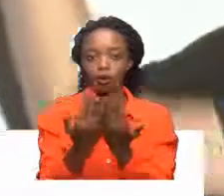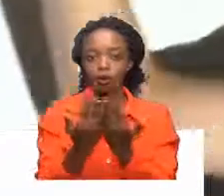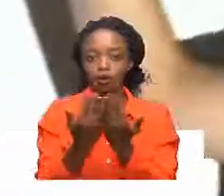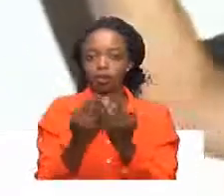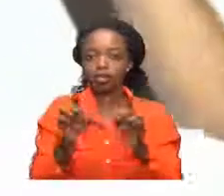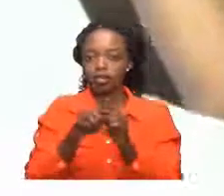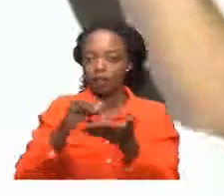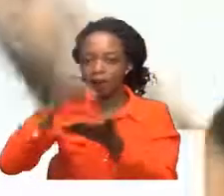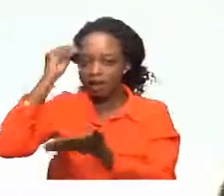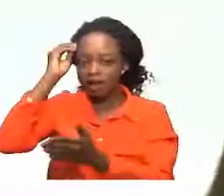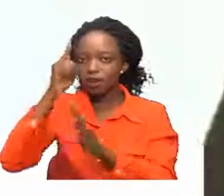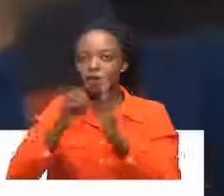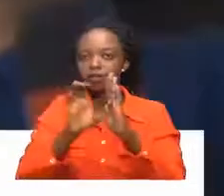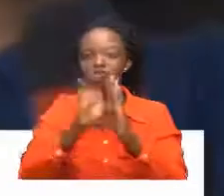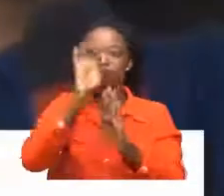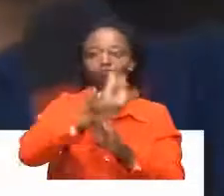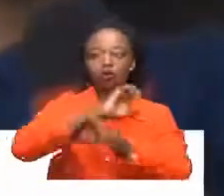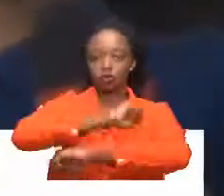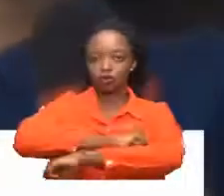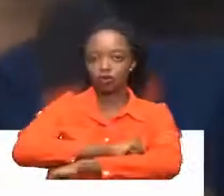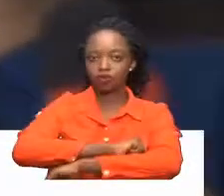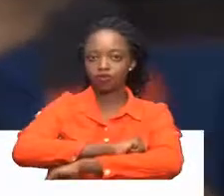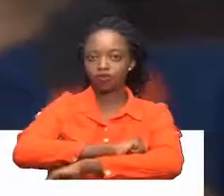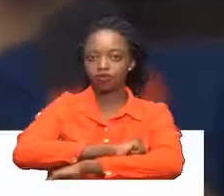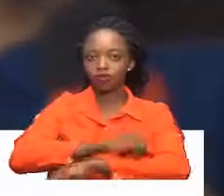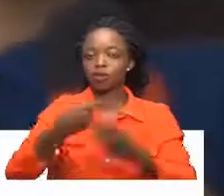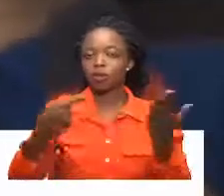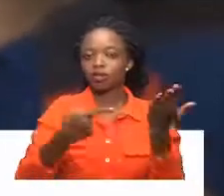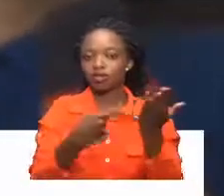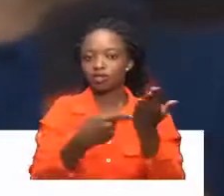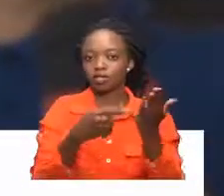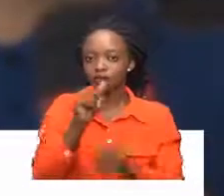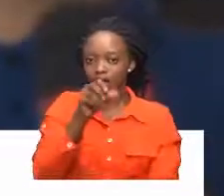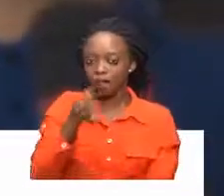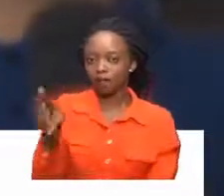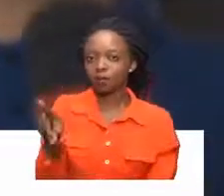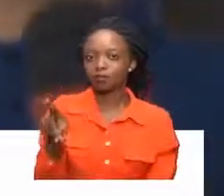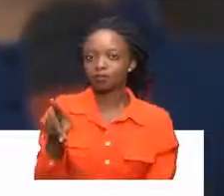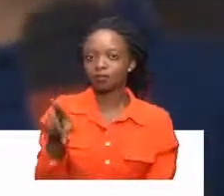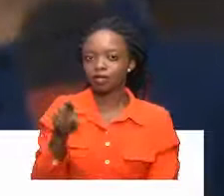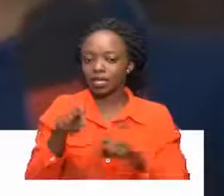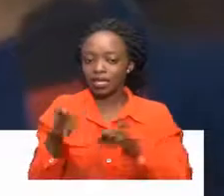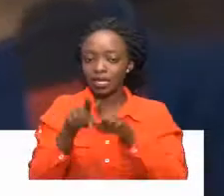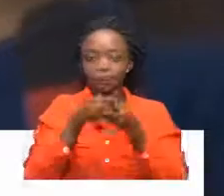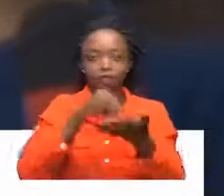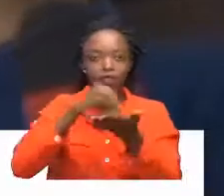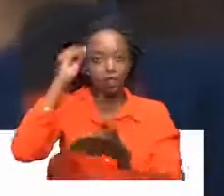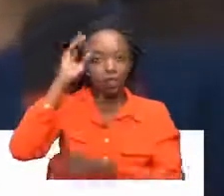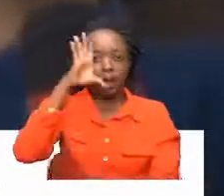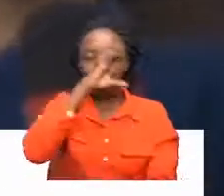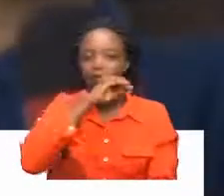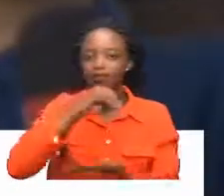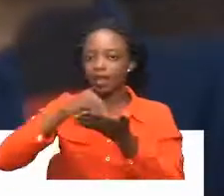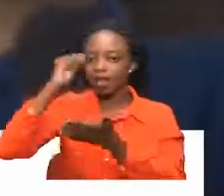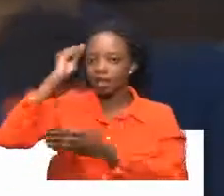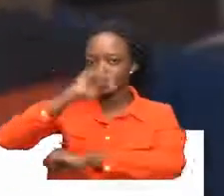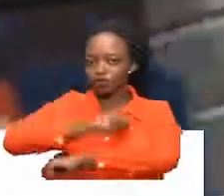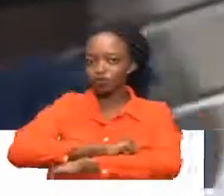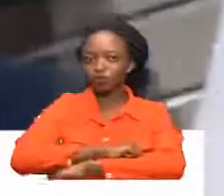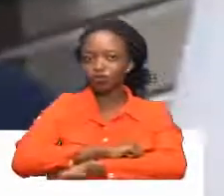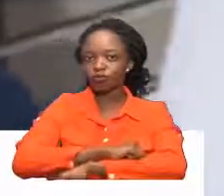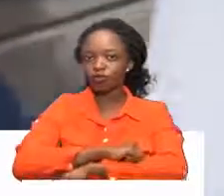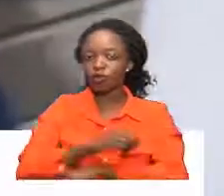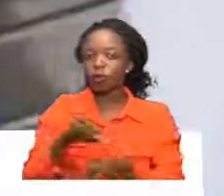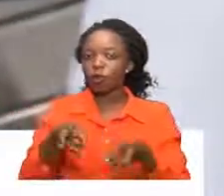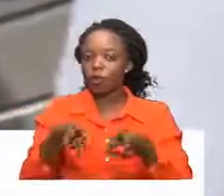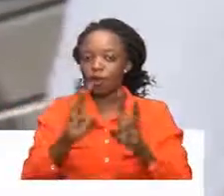syllabus of what they are learning in school to be digitalized on an app. So with this, even if a student misses a lesson in school or something, there's an option of